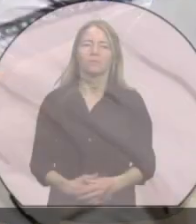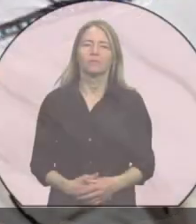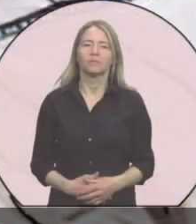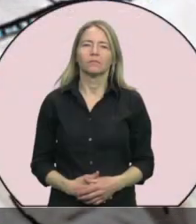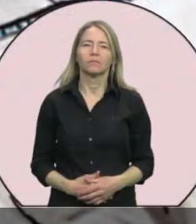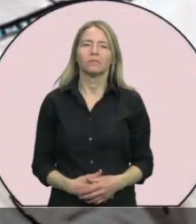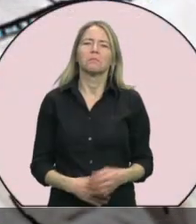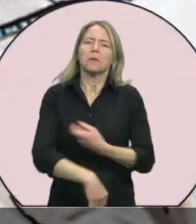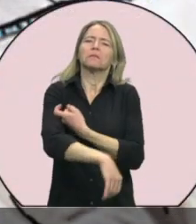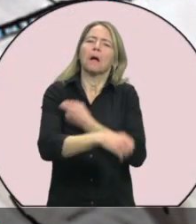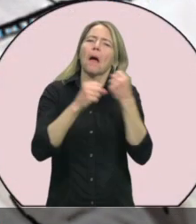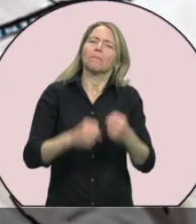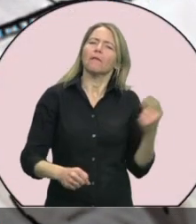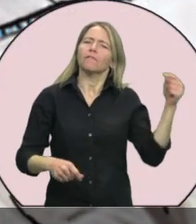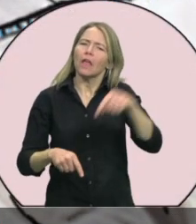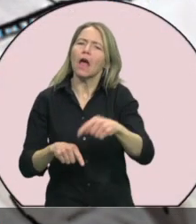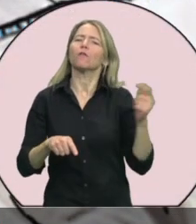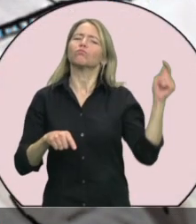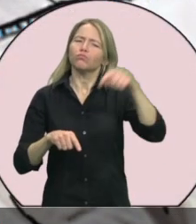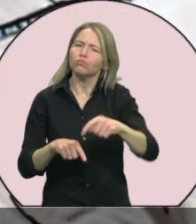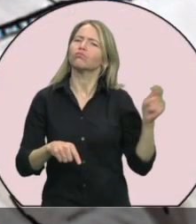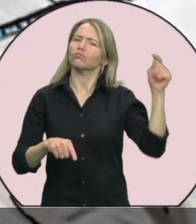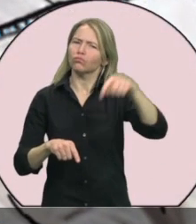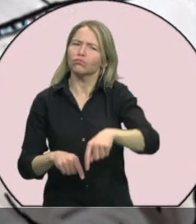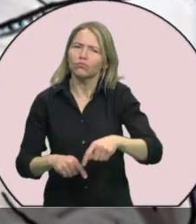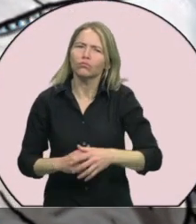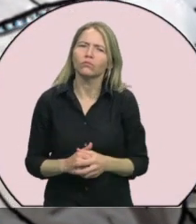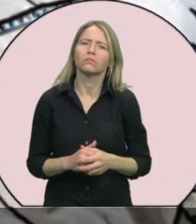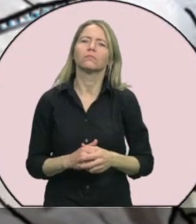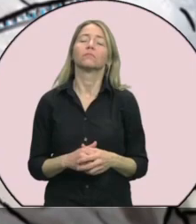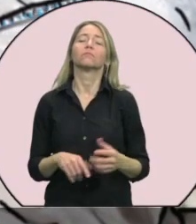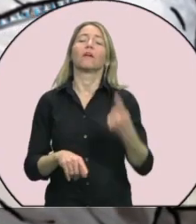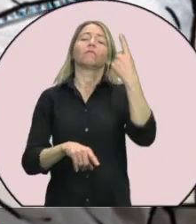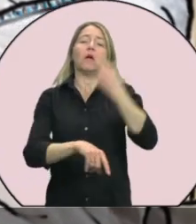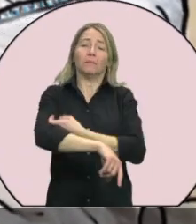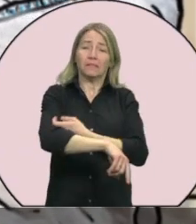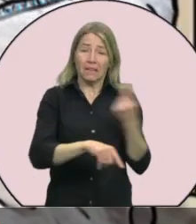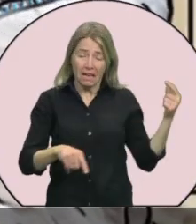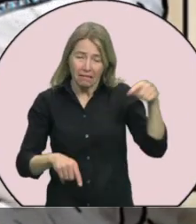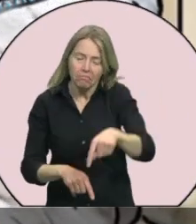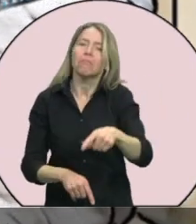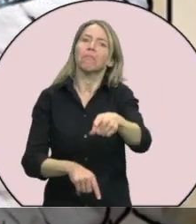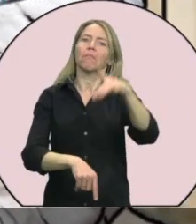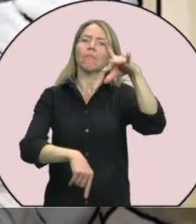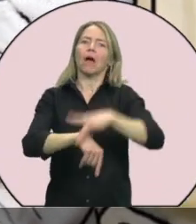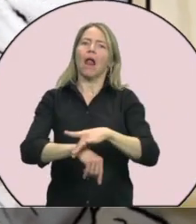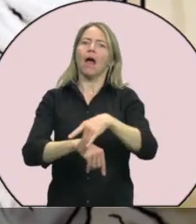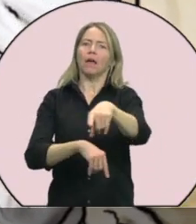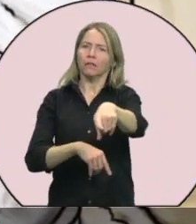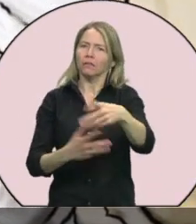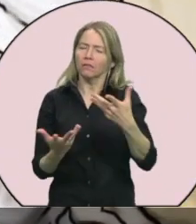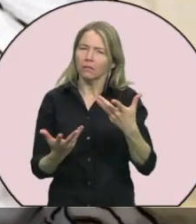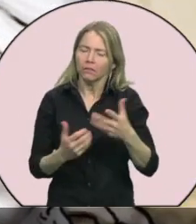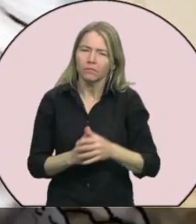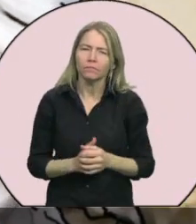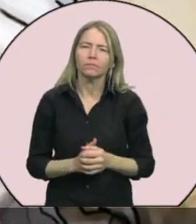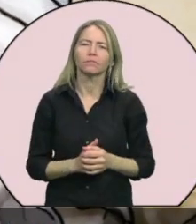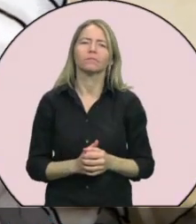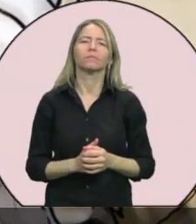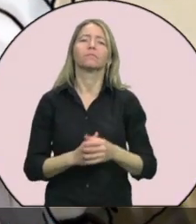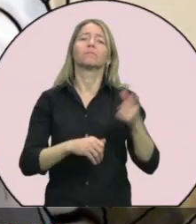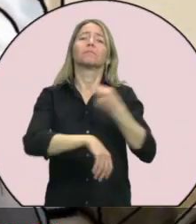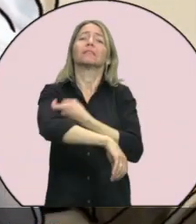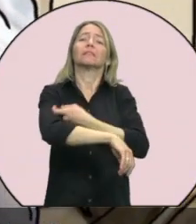The doctors were able to come up from time to time, and there was time when the doctor came in when she was ill, and quite ill,